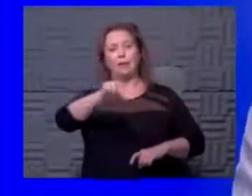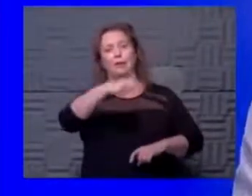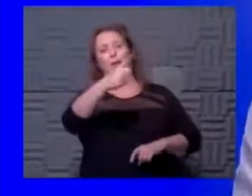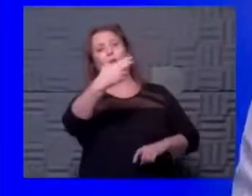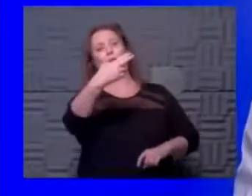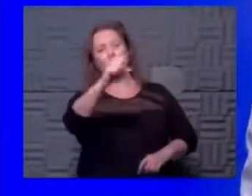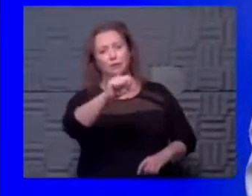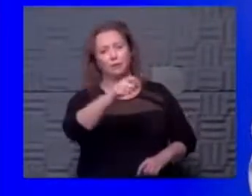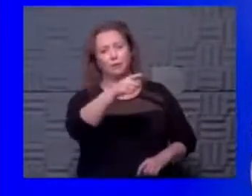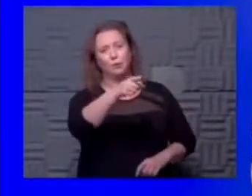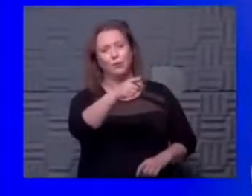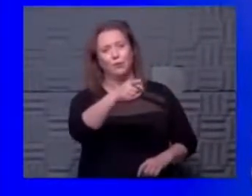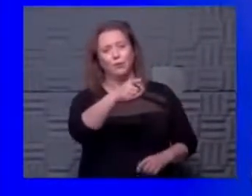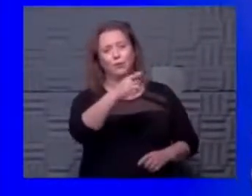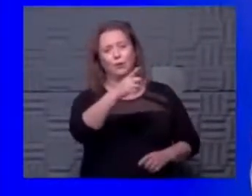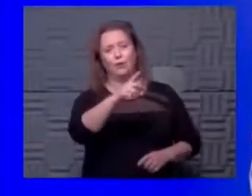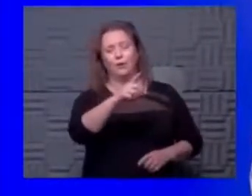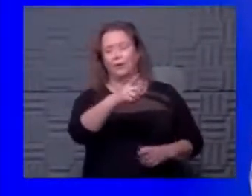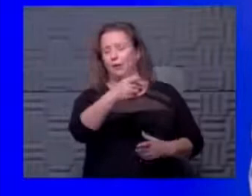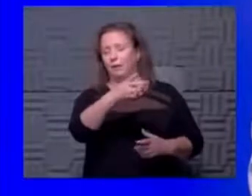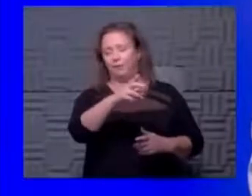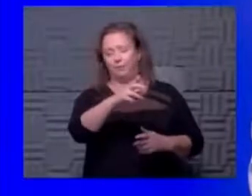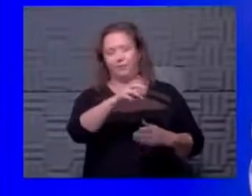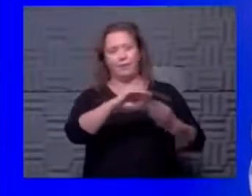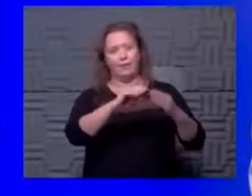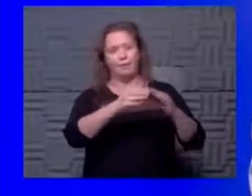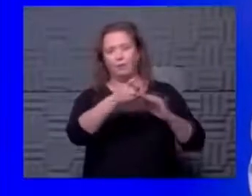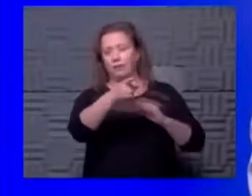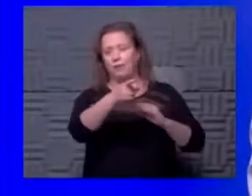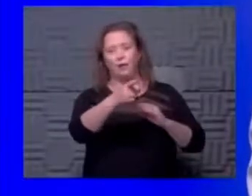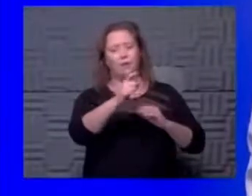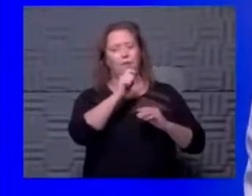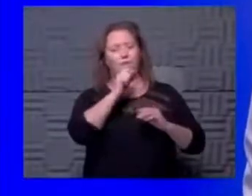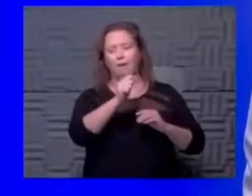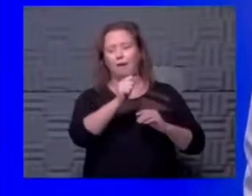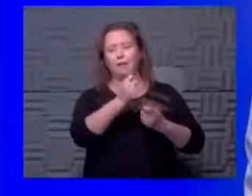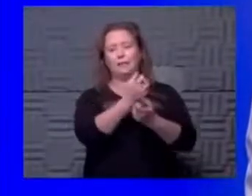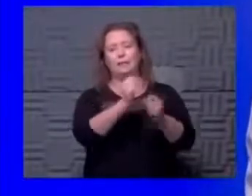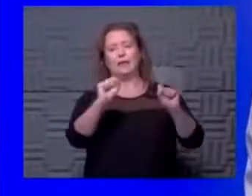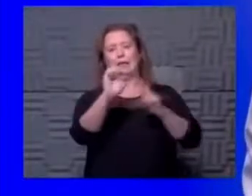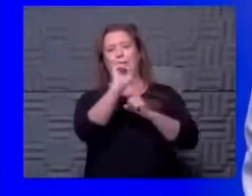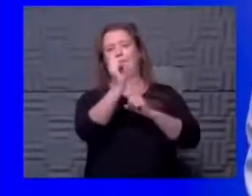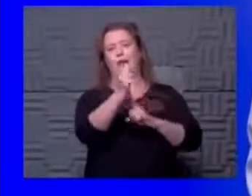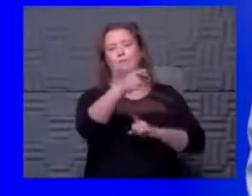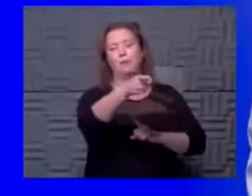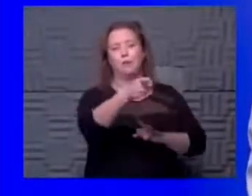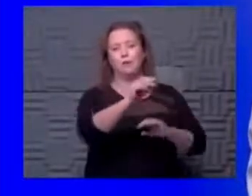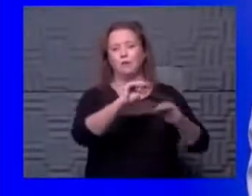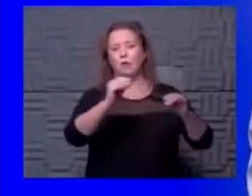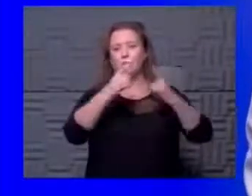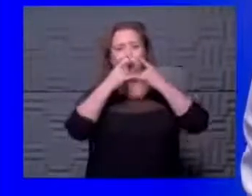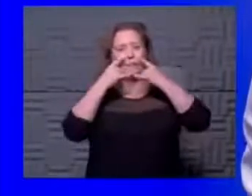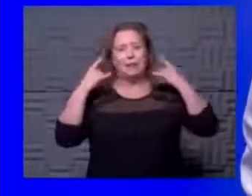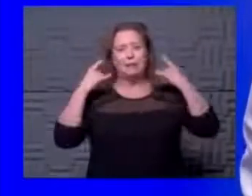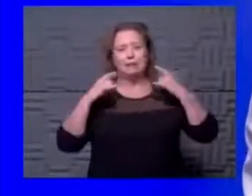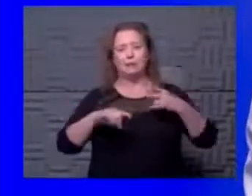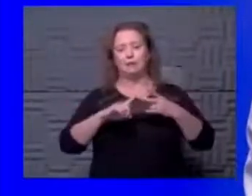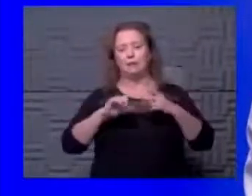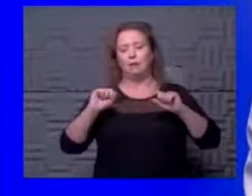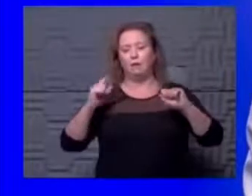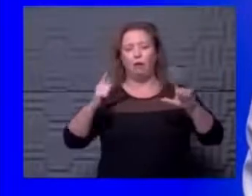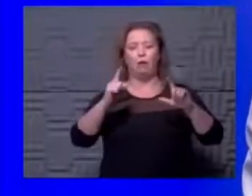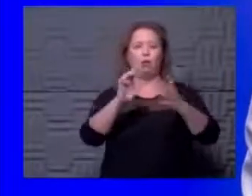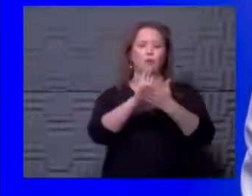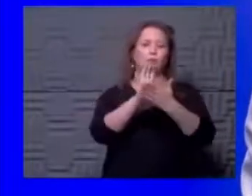school, and the dynamics there are not conducive to a safe environment. Nobody's wearing masks. There are all